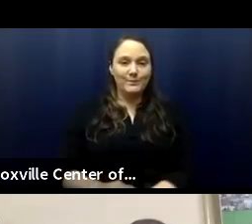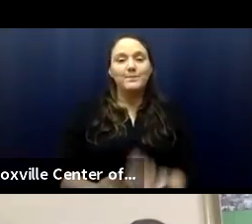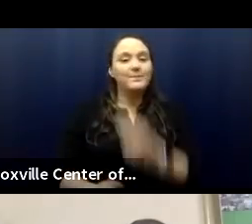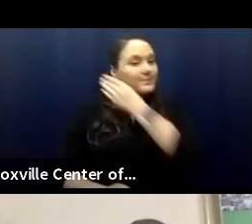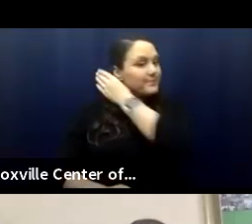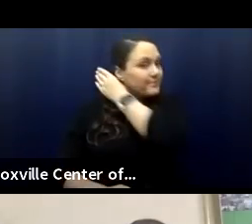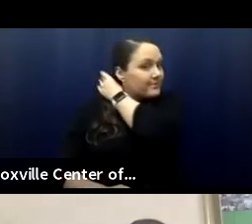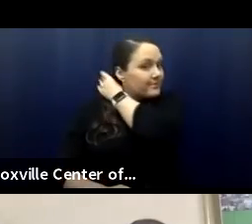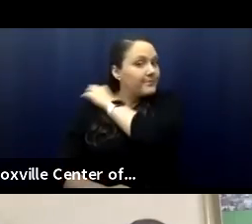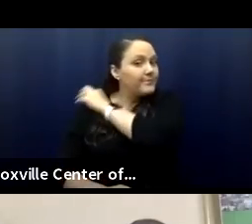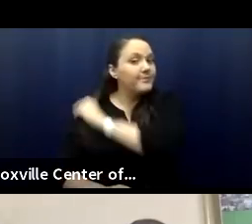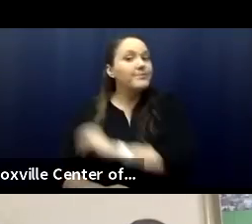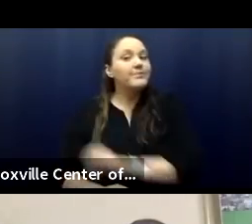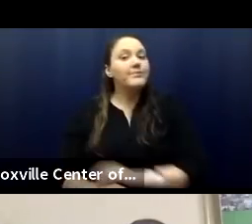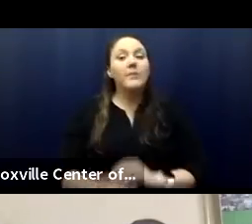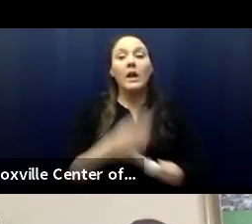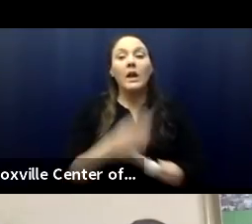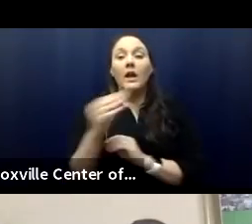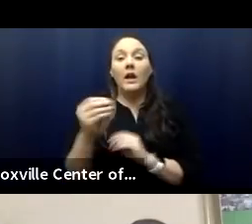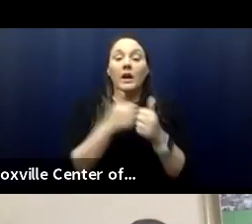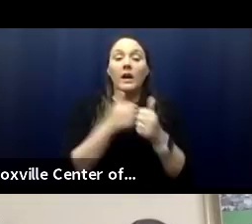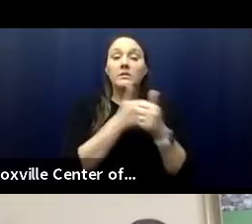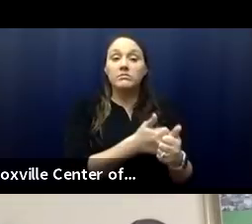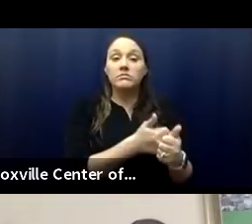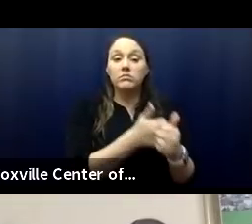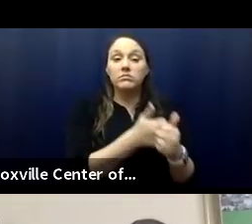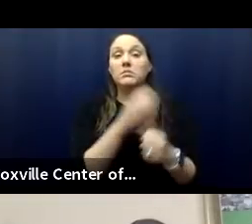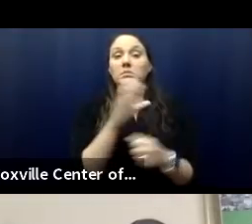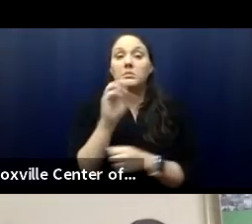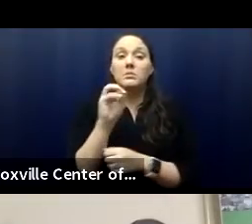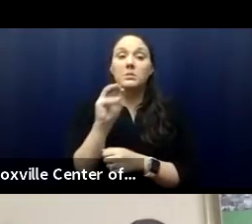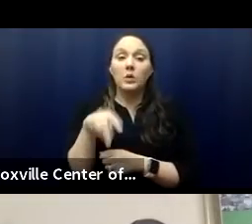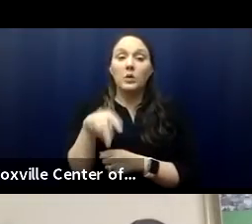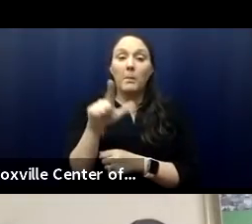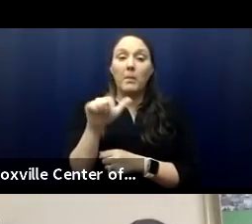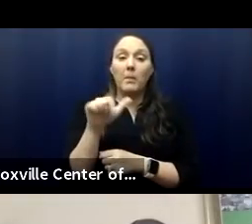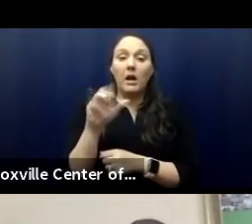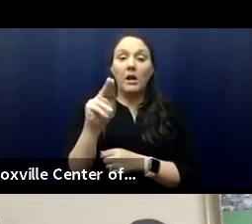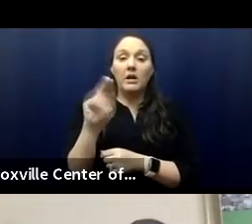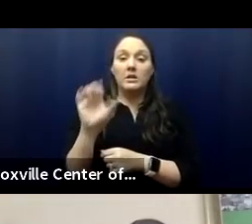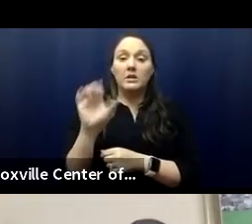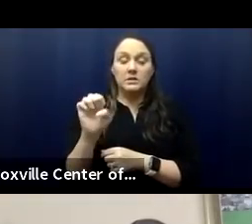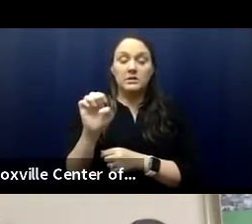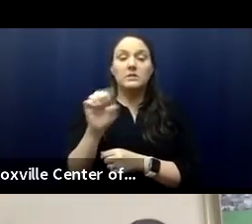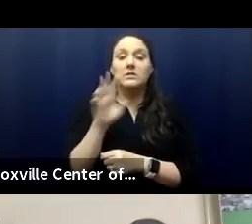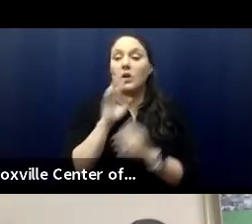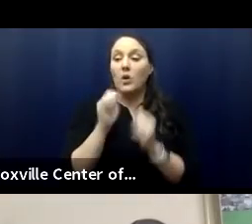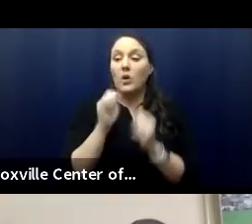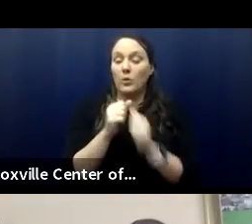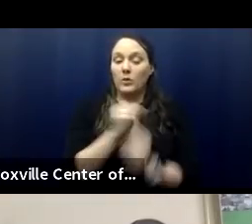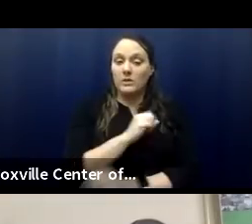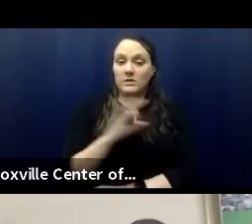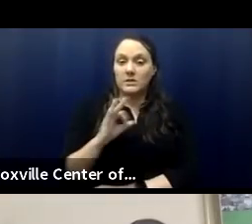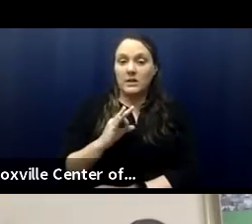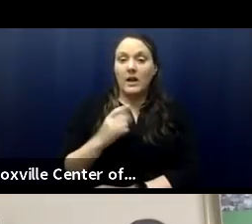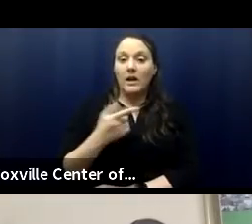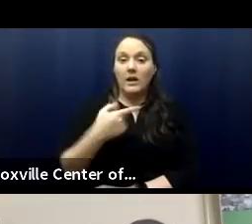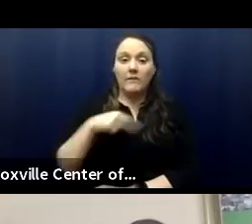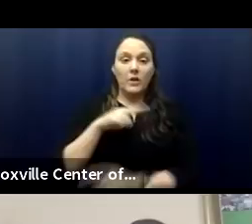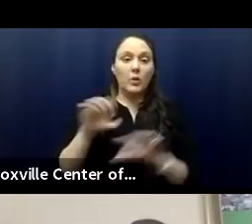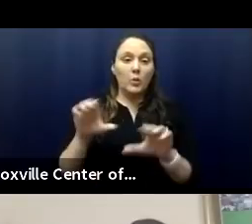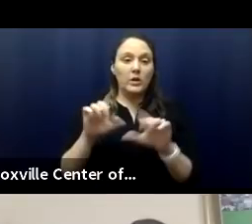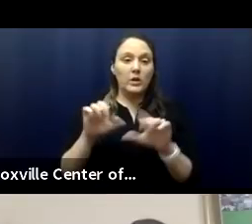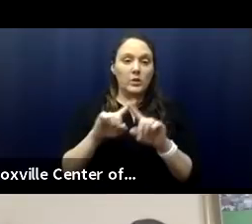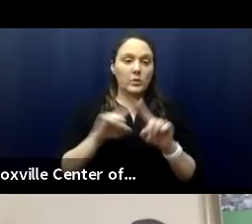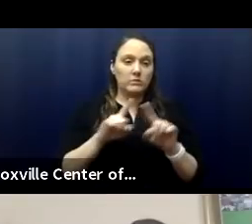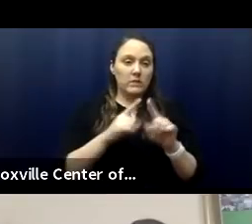And as far as compliance, Dr. Shamia, I have to talk to my staff. We certainly do different things to ensure